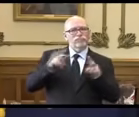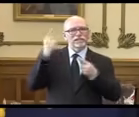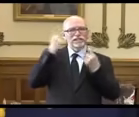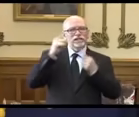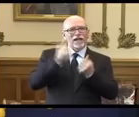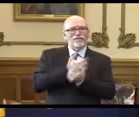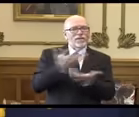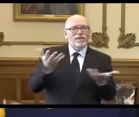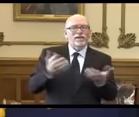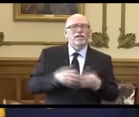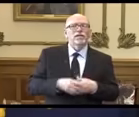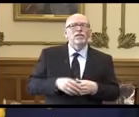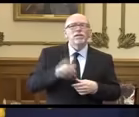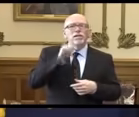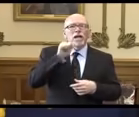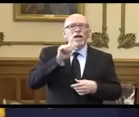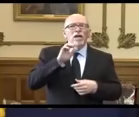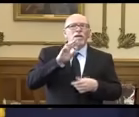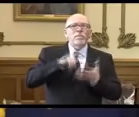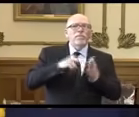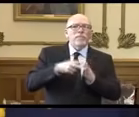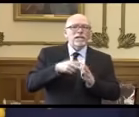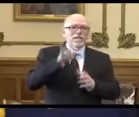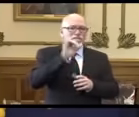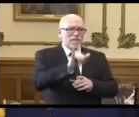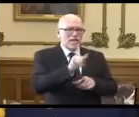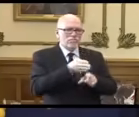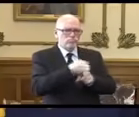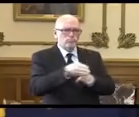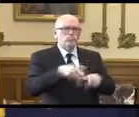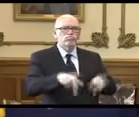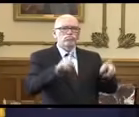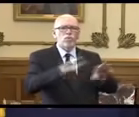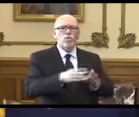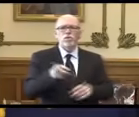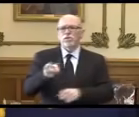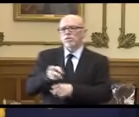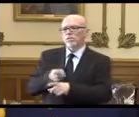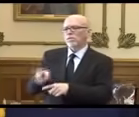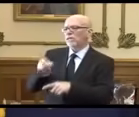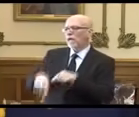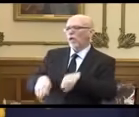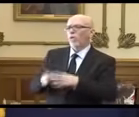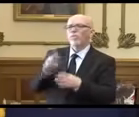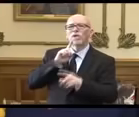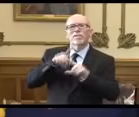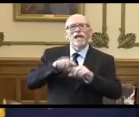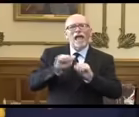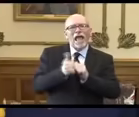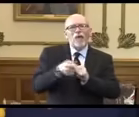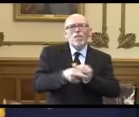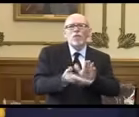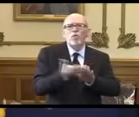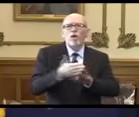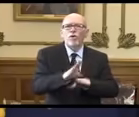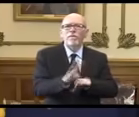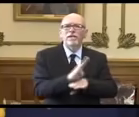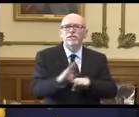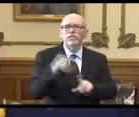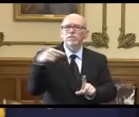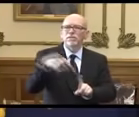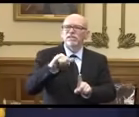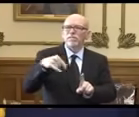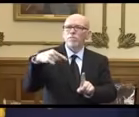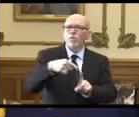So it's not specifically about one industry or another. It's about how that industry conducts business and